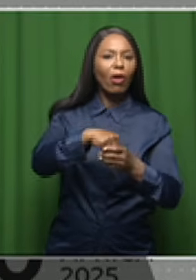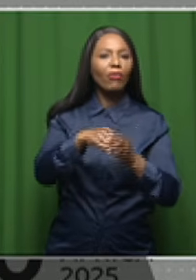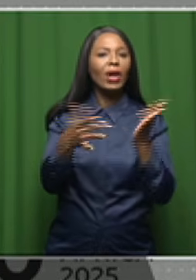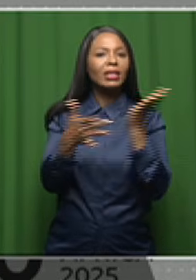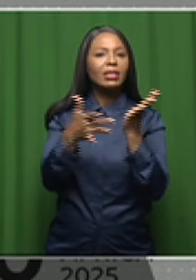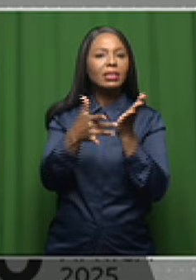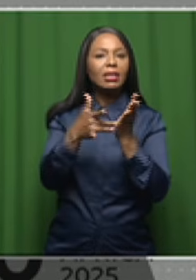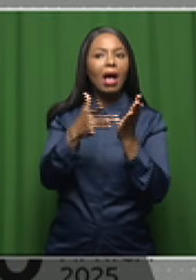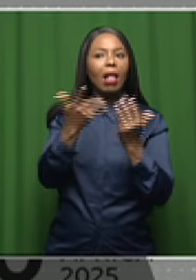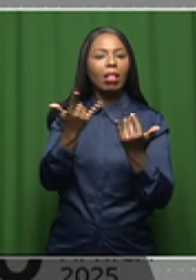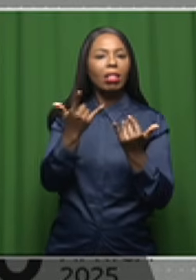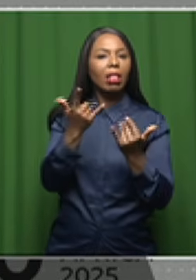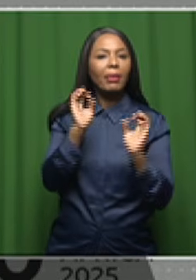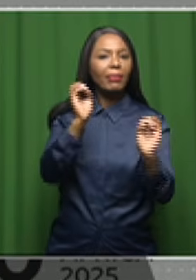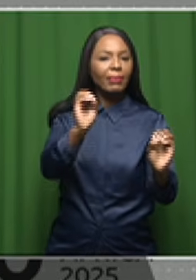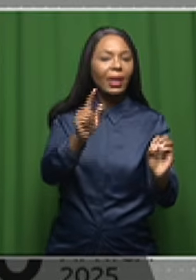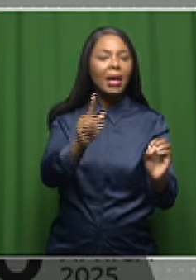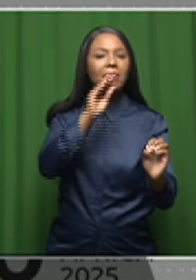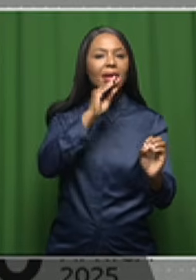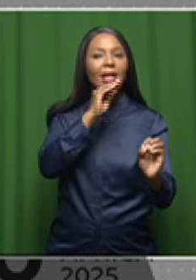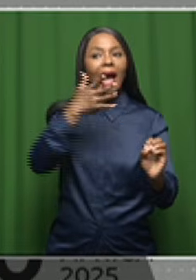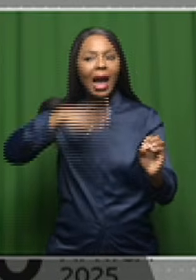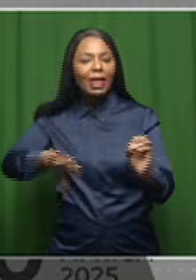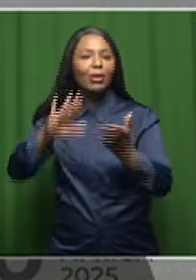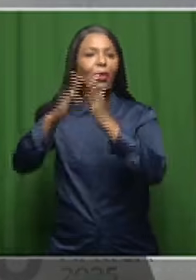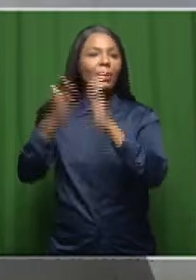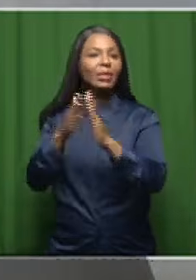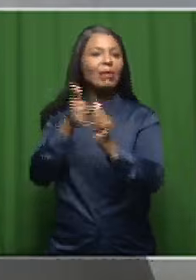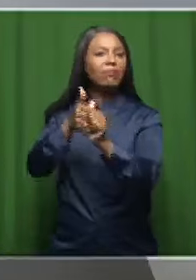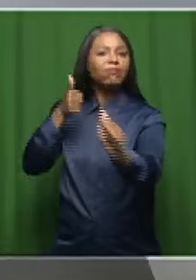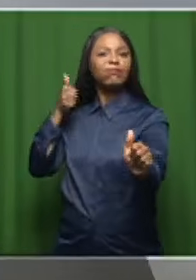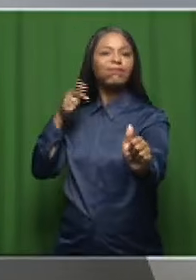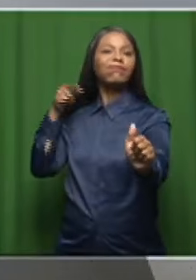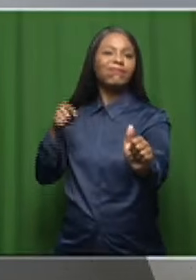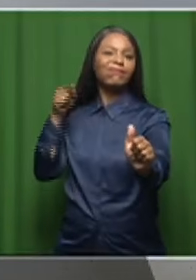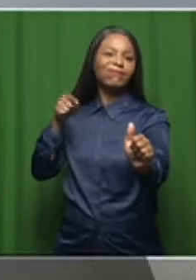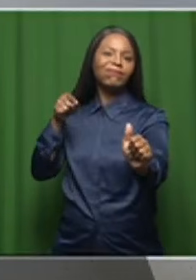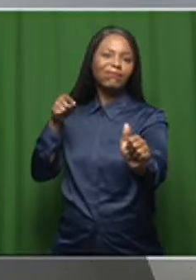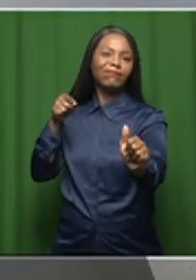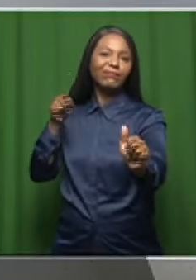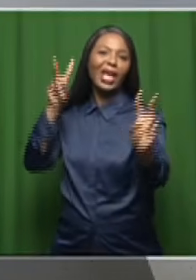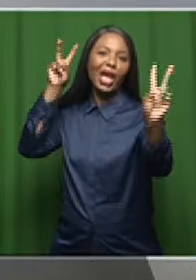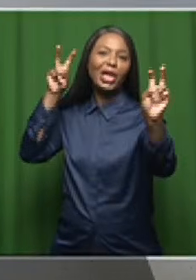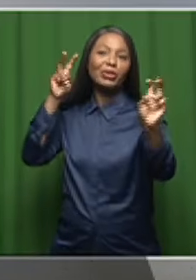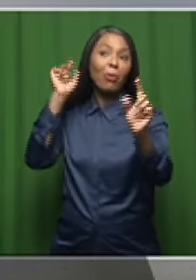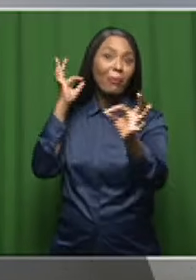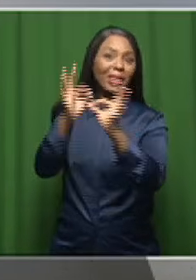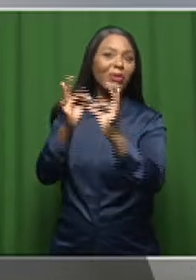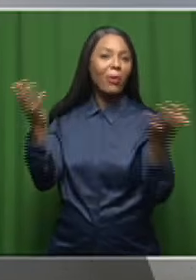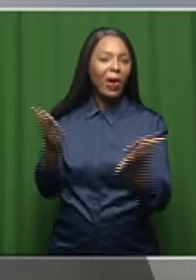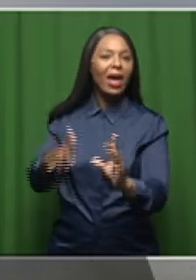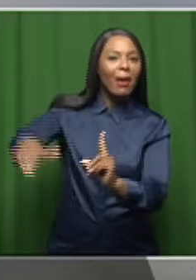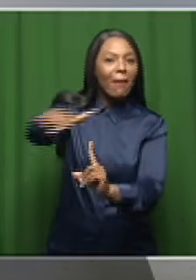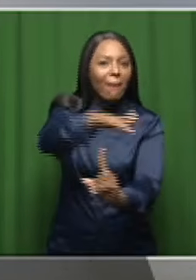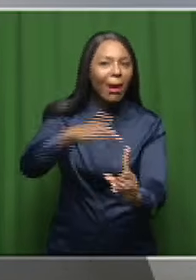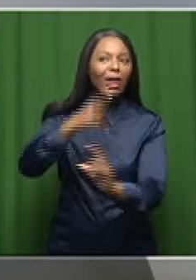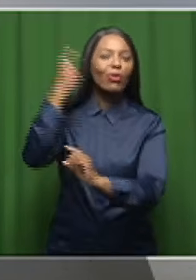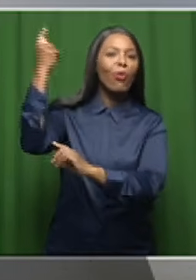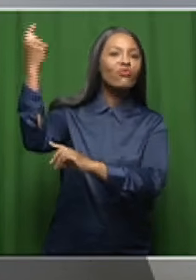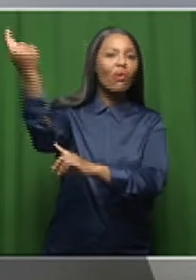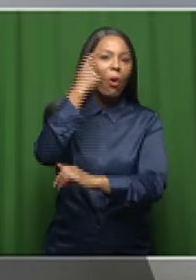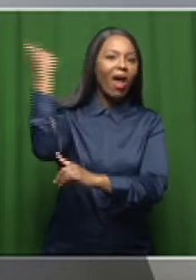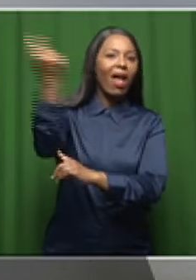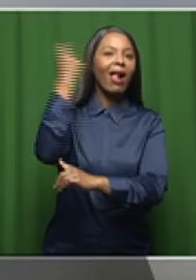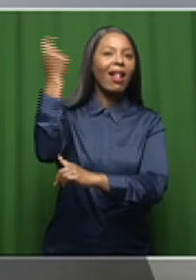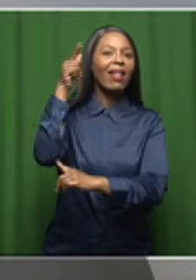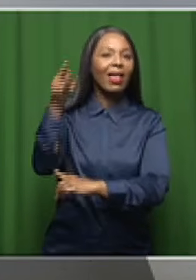infrastructure, what is going to happen is that other communities will be left behind, particularly in the rural areas. So, and again, we know that most